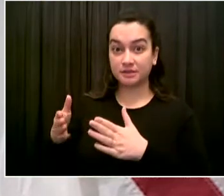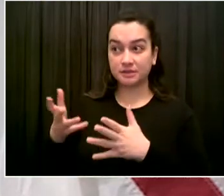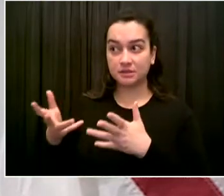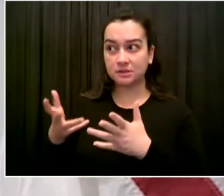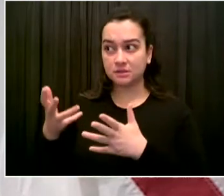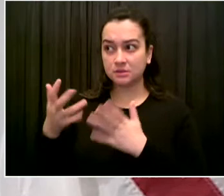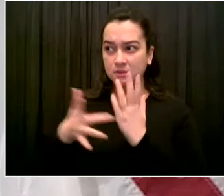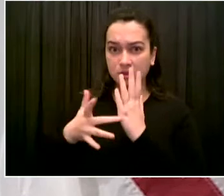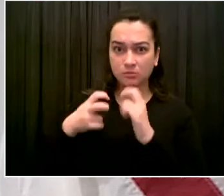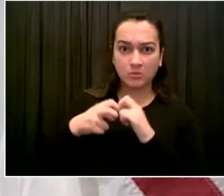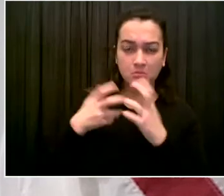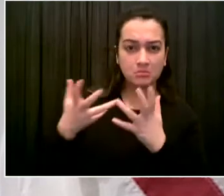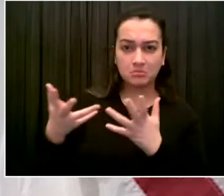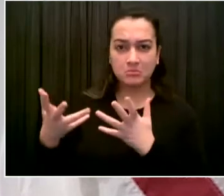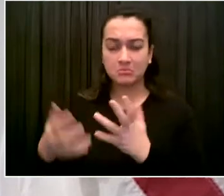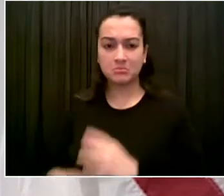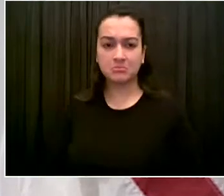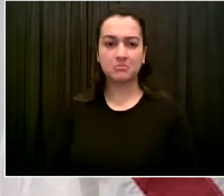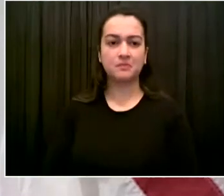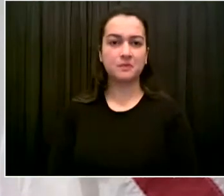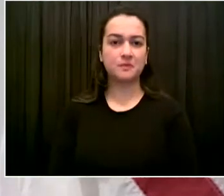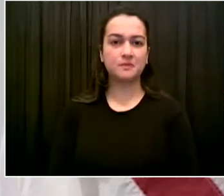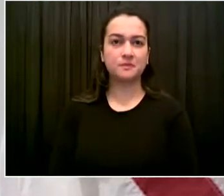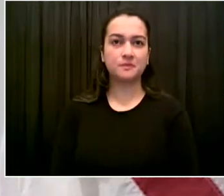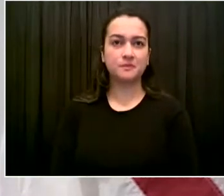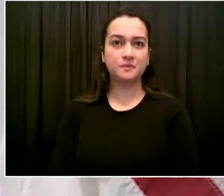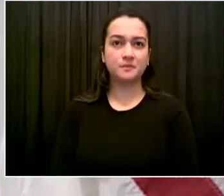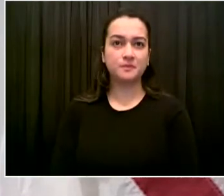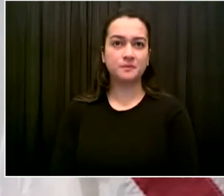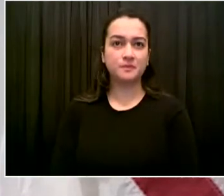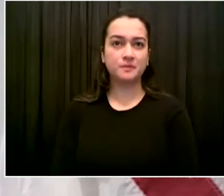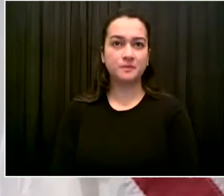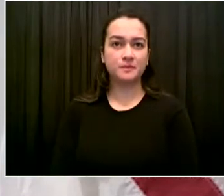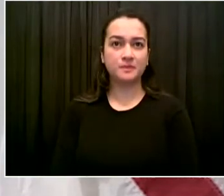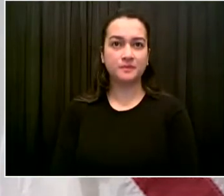Quickly call emergency management. We have a situation.